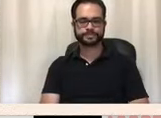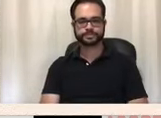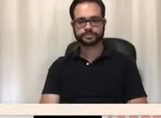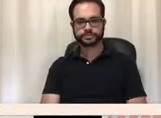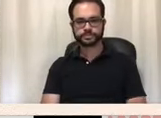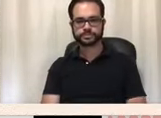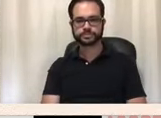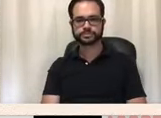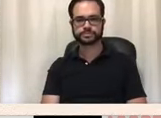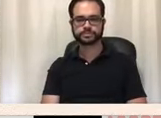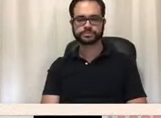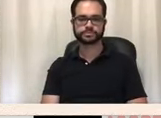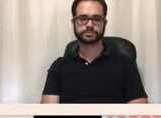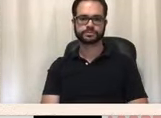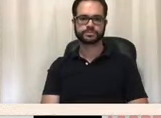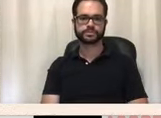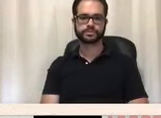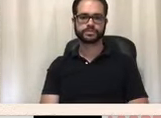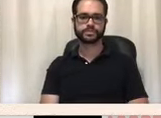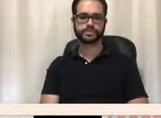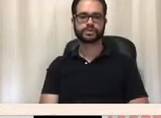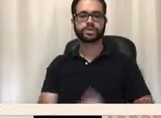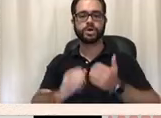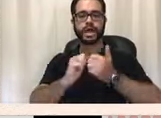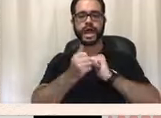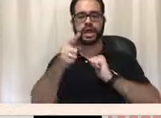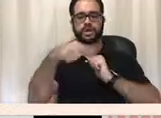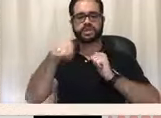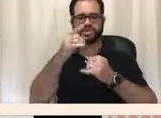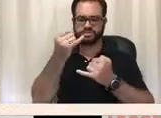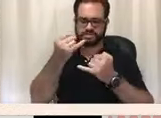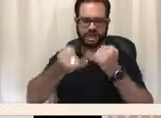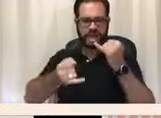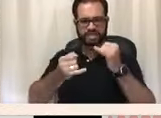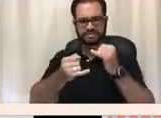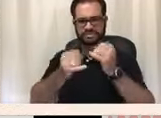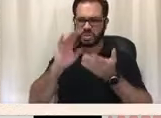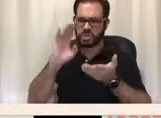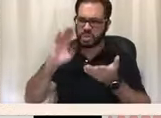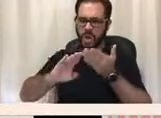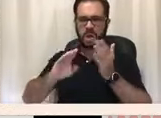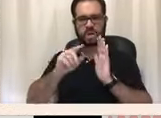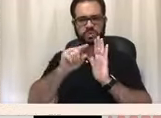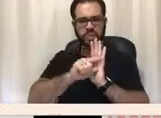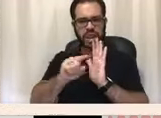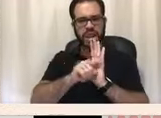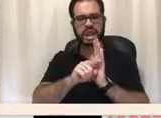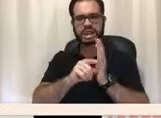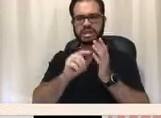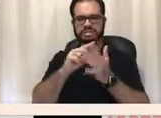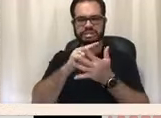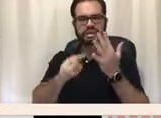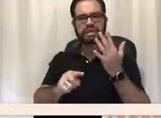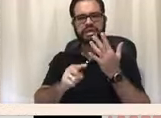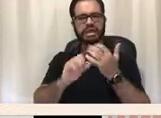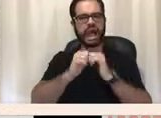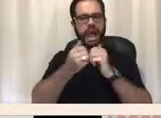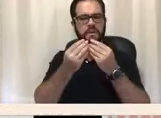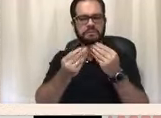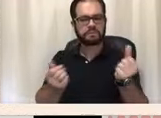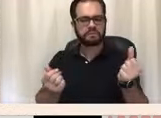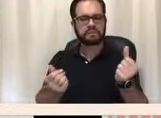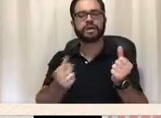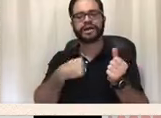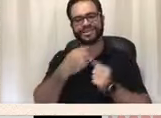So how are these lowest scoring items being addressed? As I mentioned before, these items drive